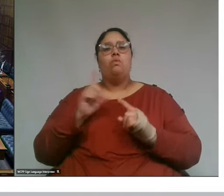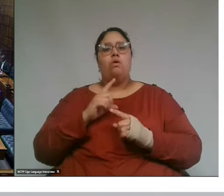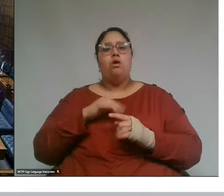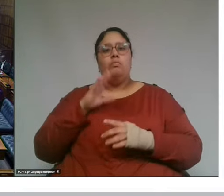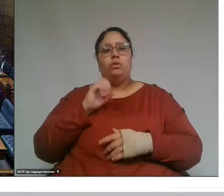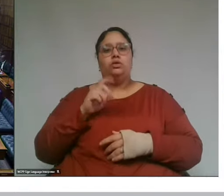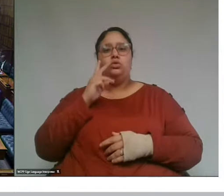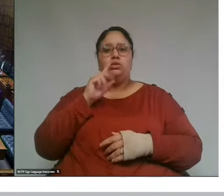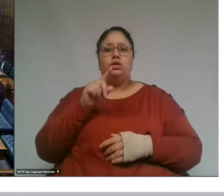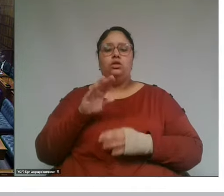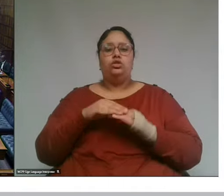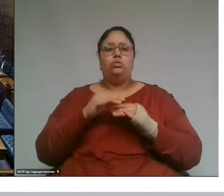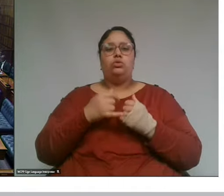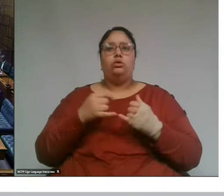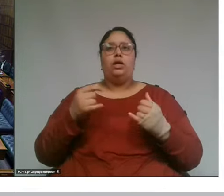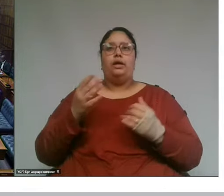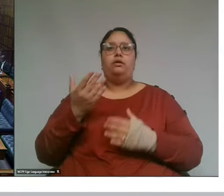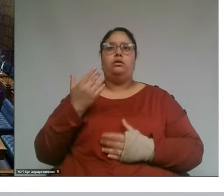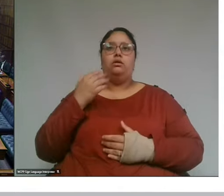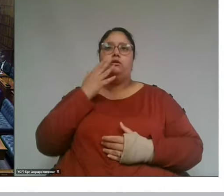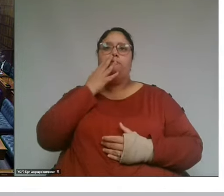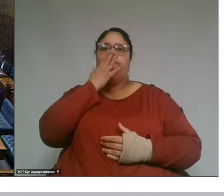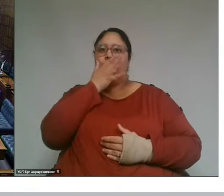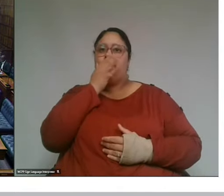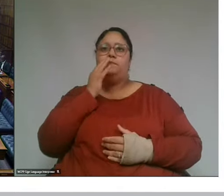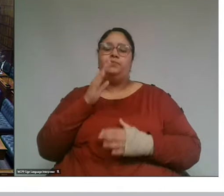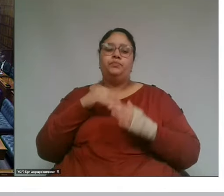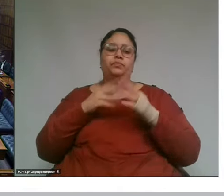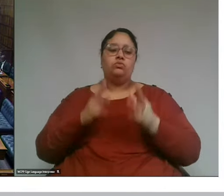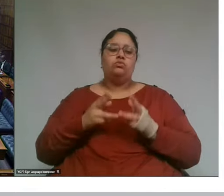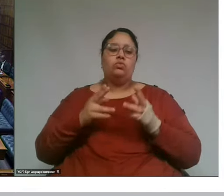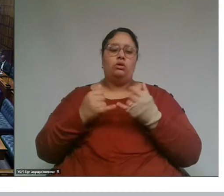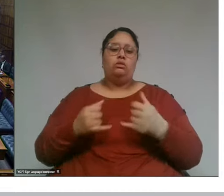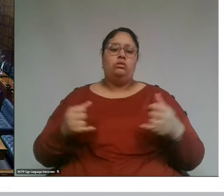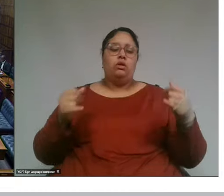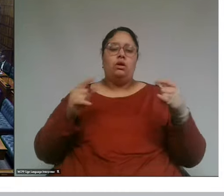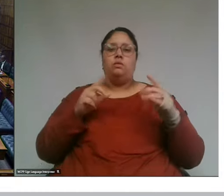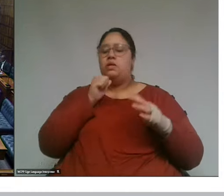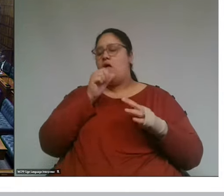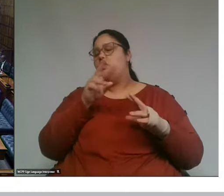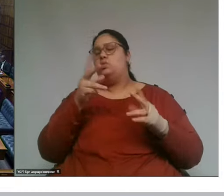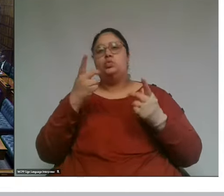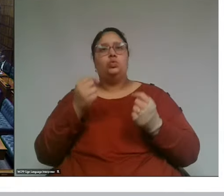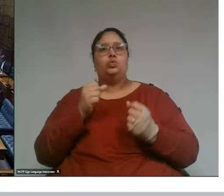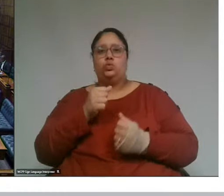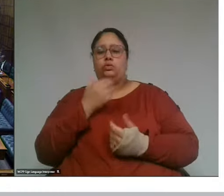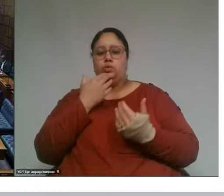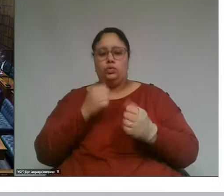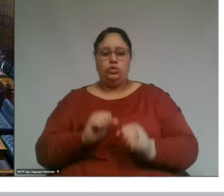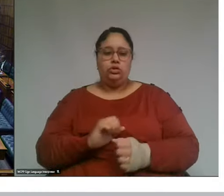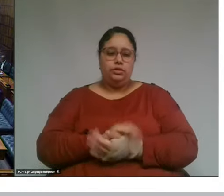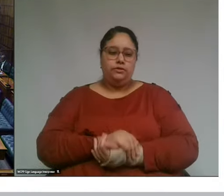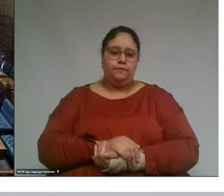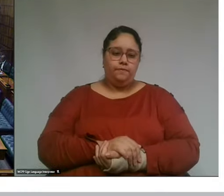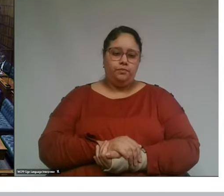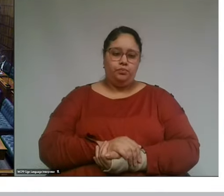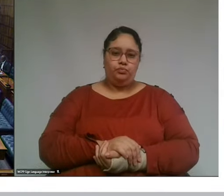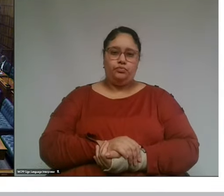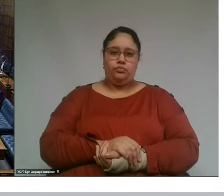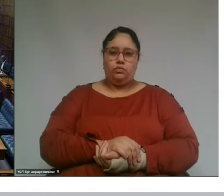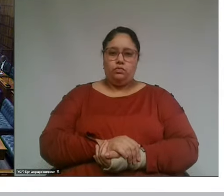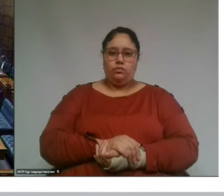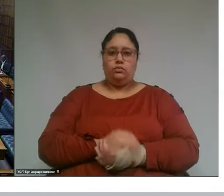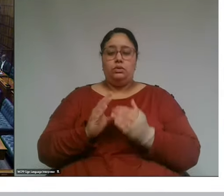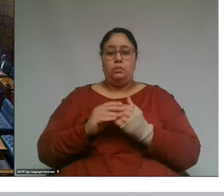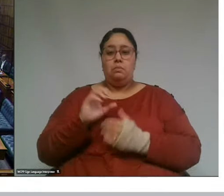believe that you can succeed with so many other railway lines uh don't thank you CH thank you very much I see